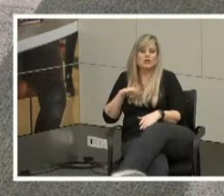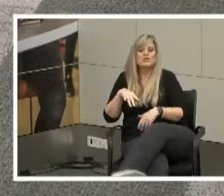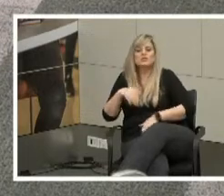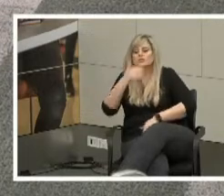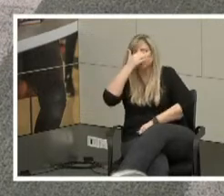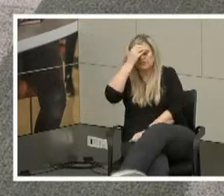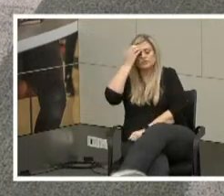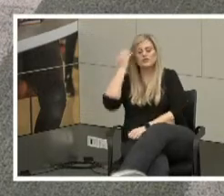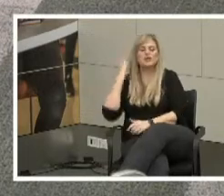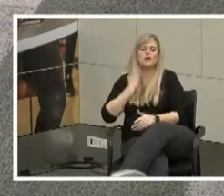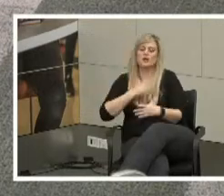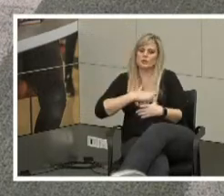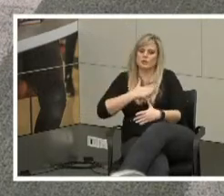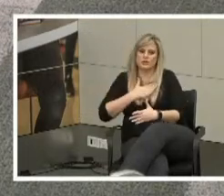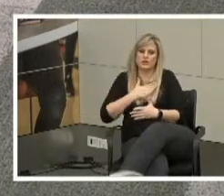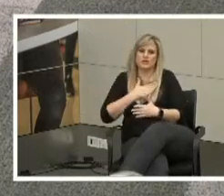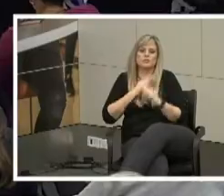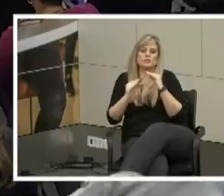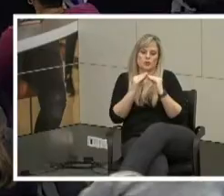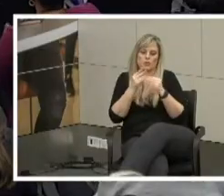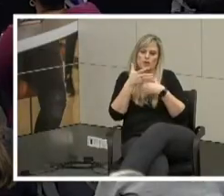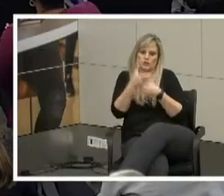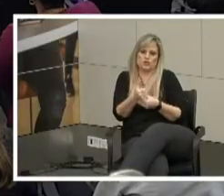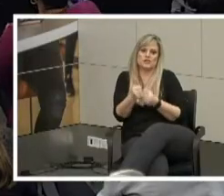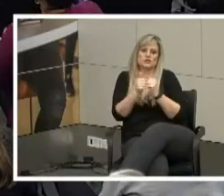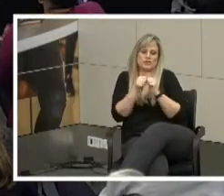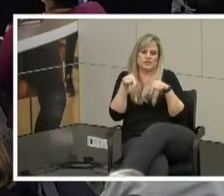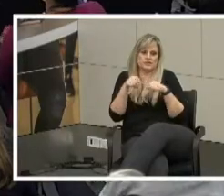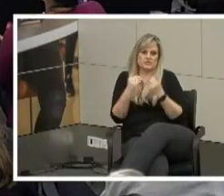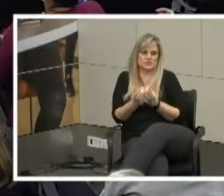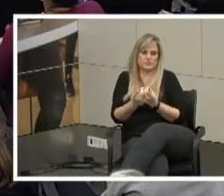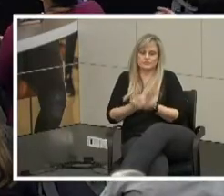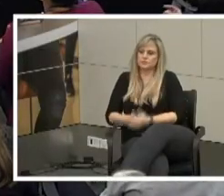course and restore trust in our district thank